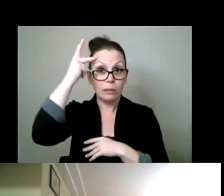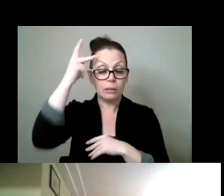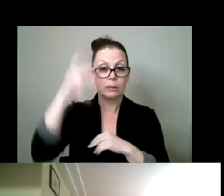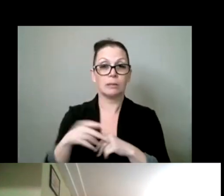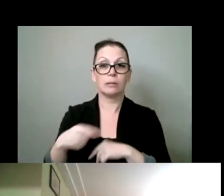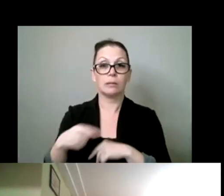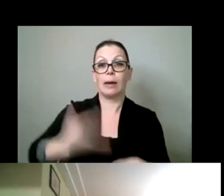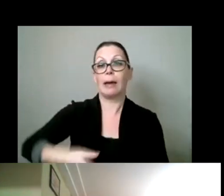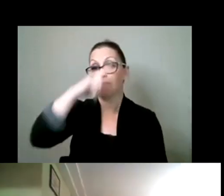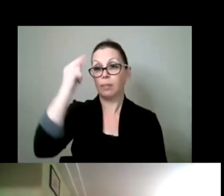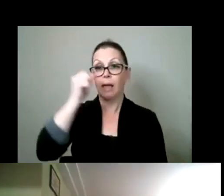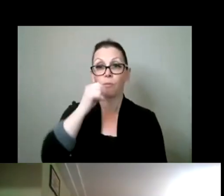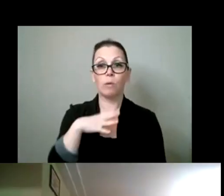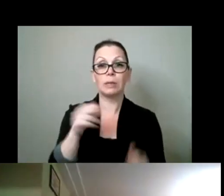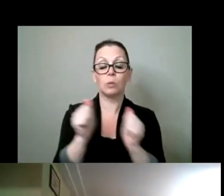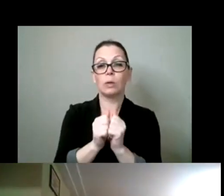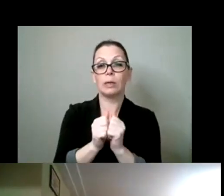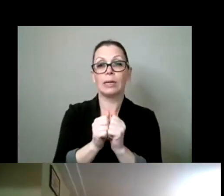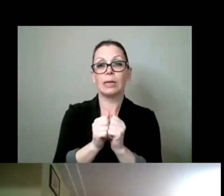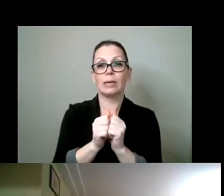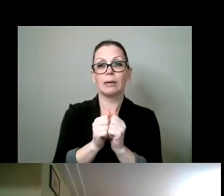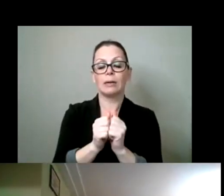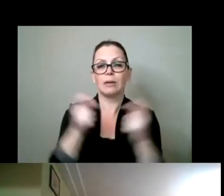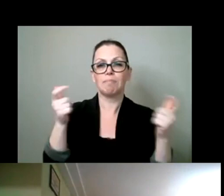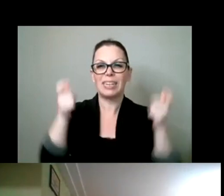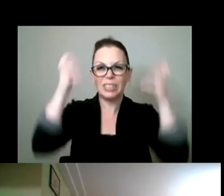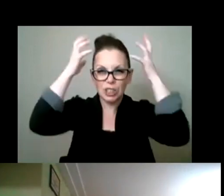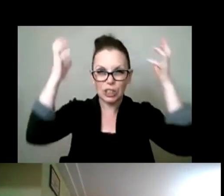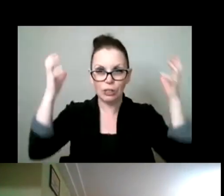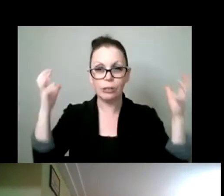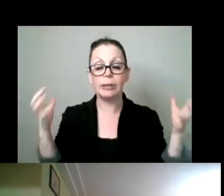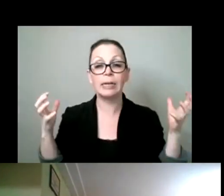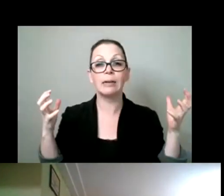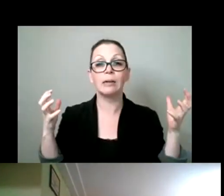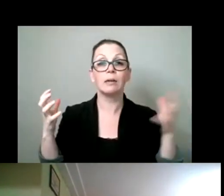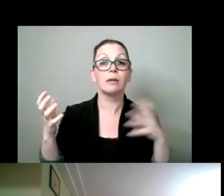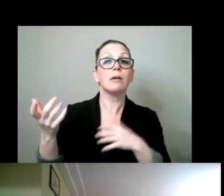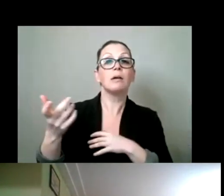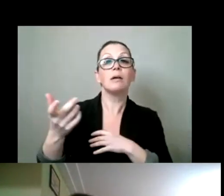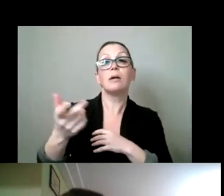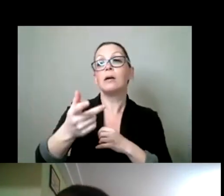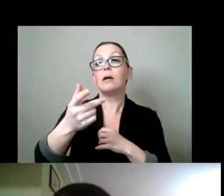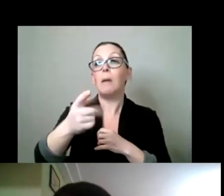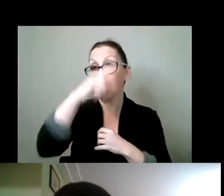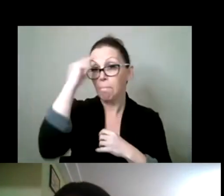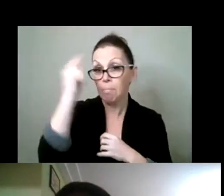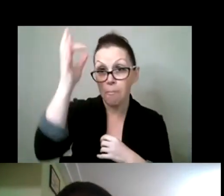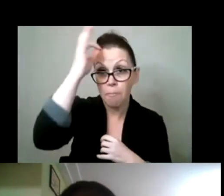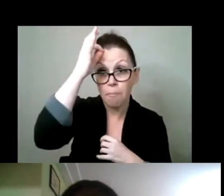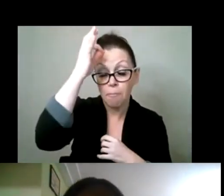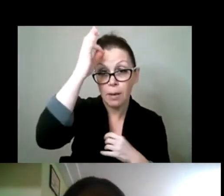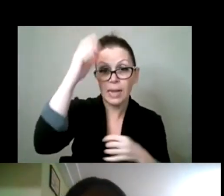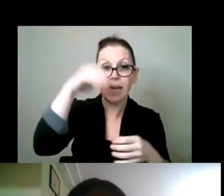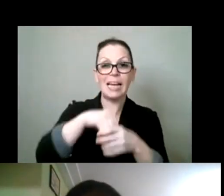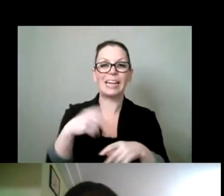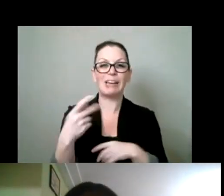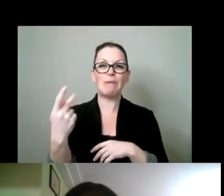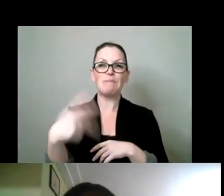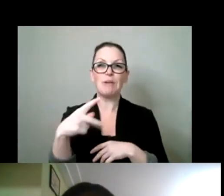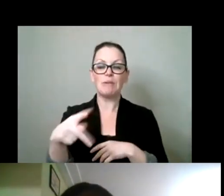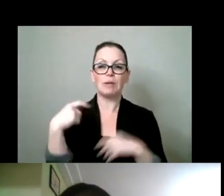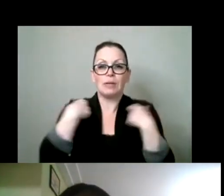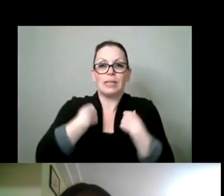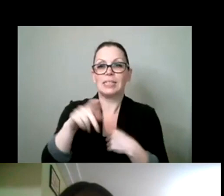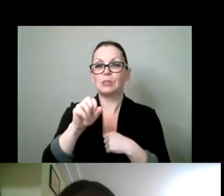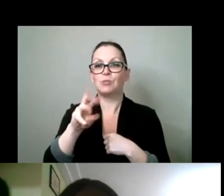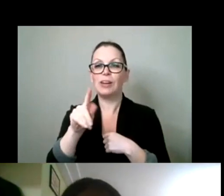am a Black woman with biggish, curly, Afro-textured Black hair in a purple sweater,